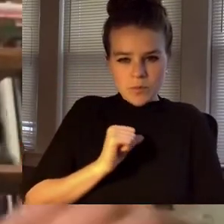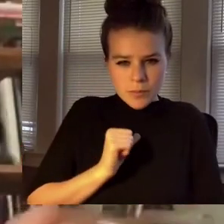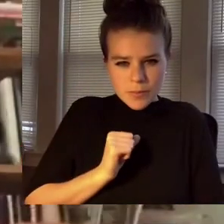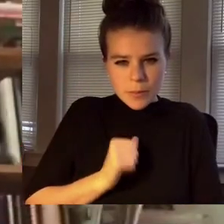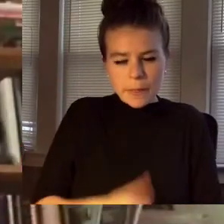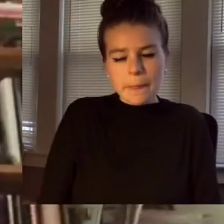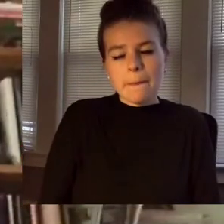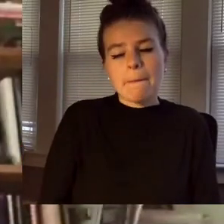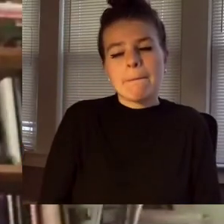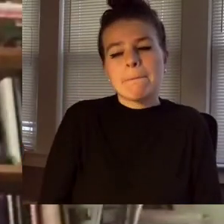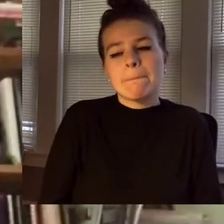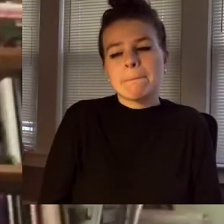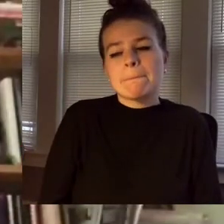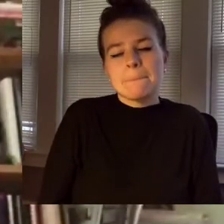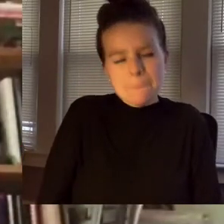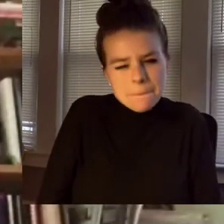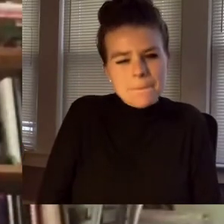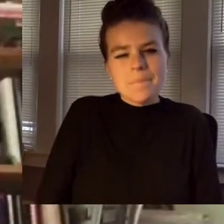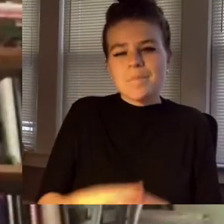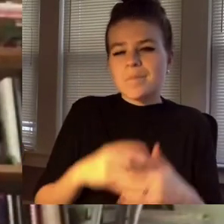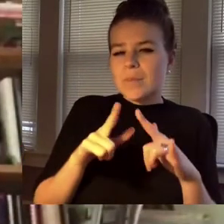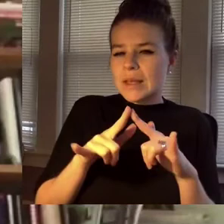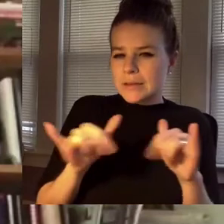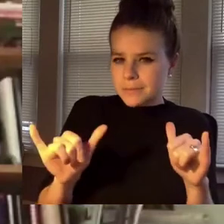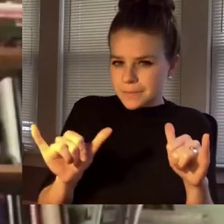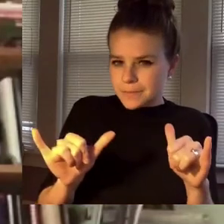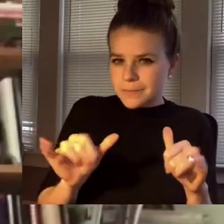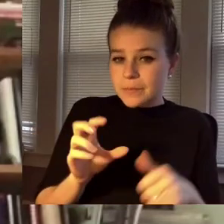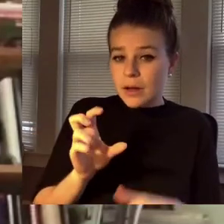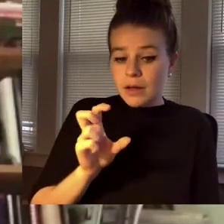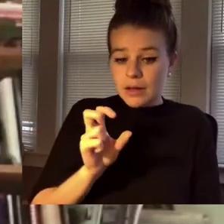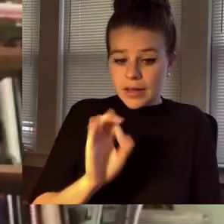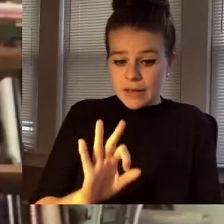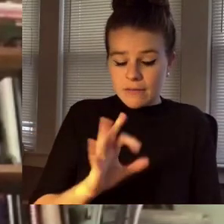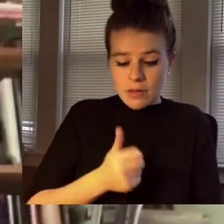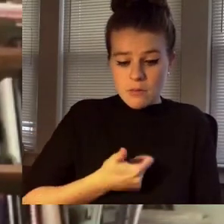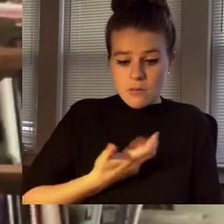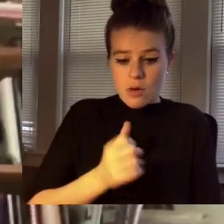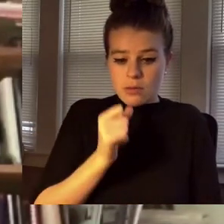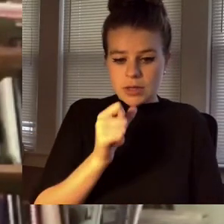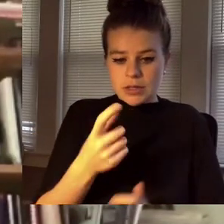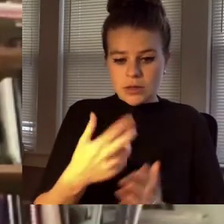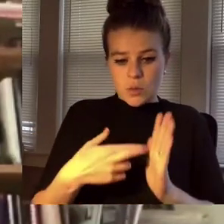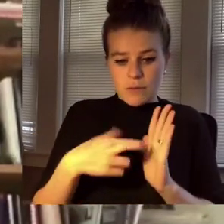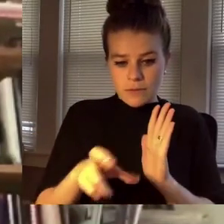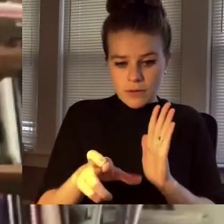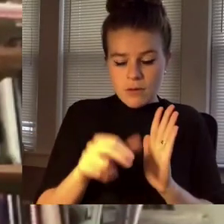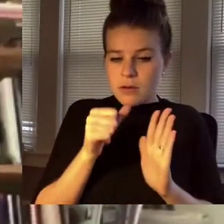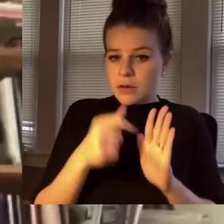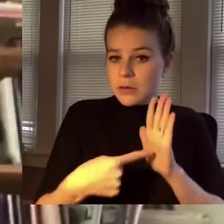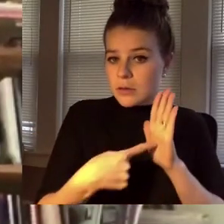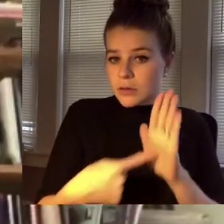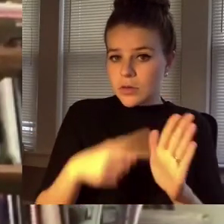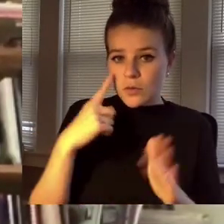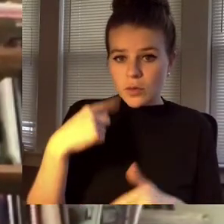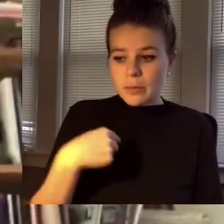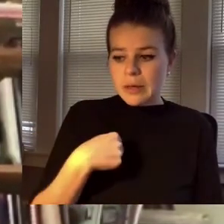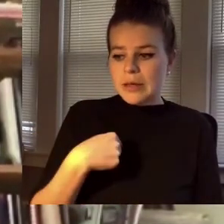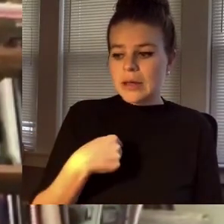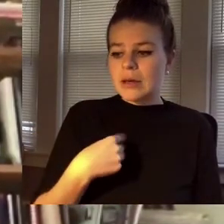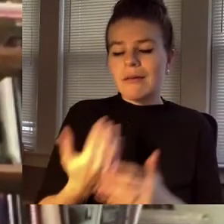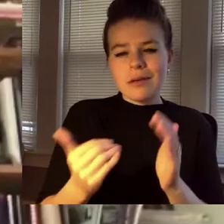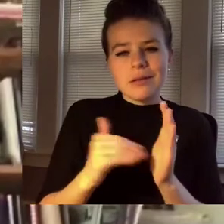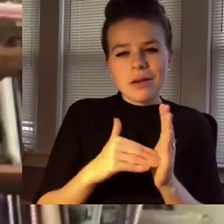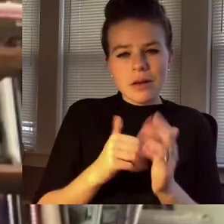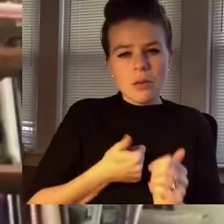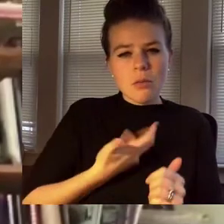yet there's a sense in which if this poem doesn't show that, for me, the poem is a vehicle